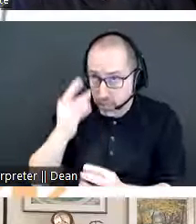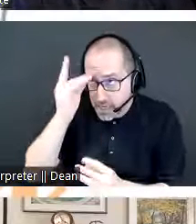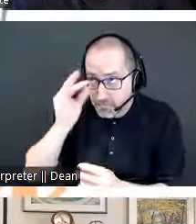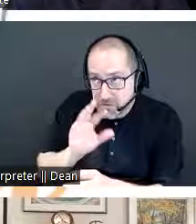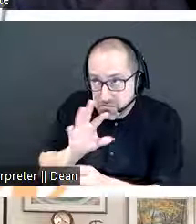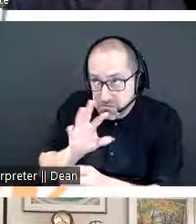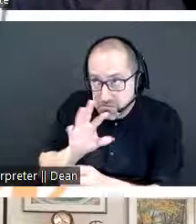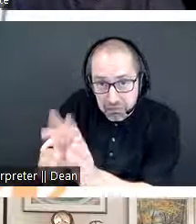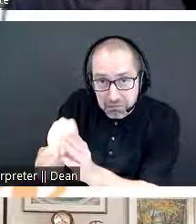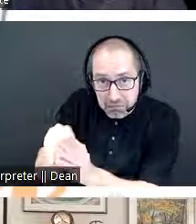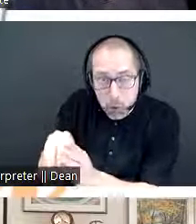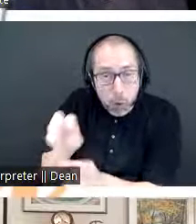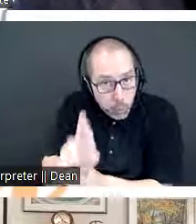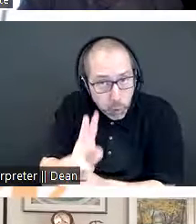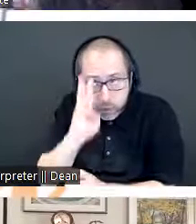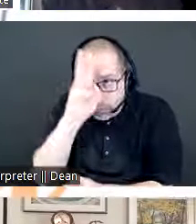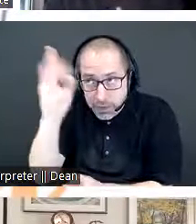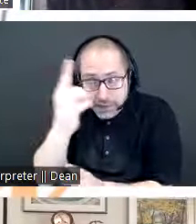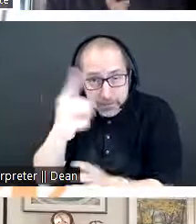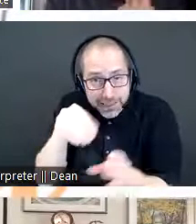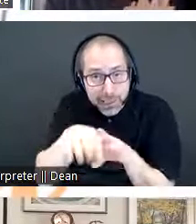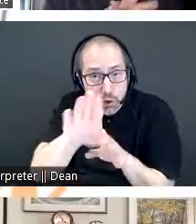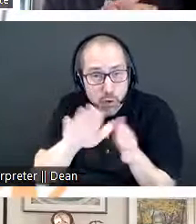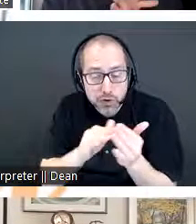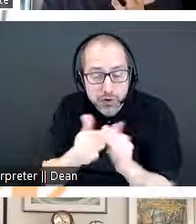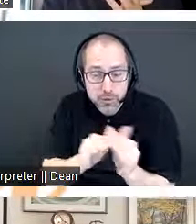or create something of your own in your own community.